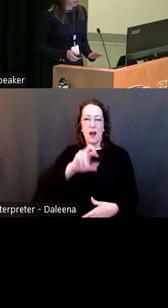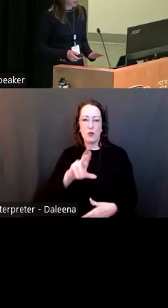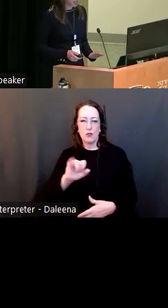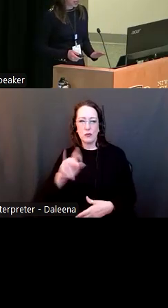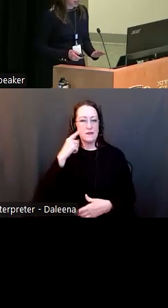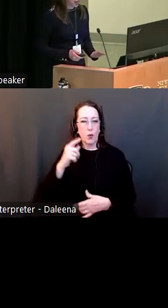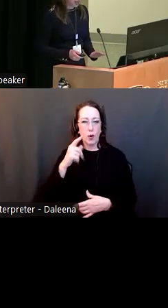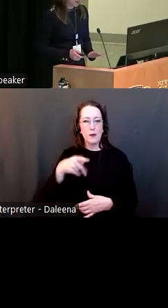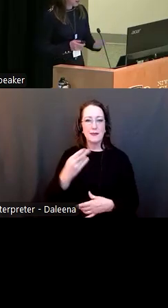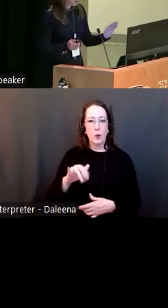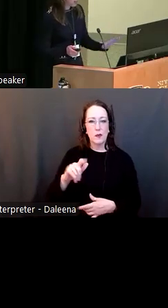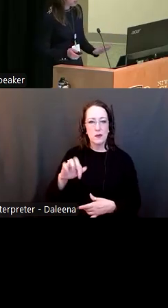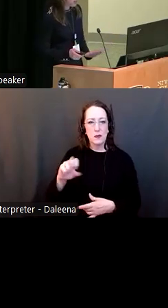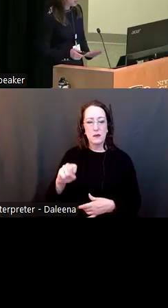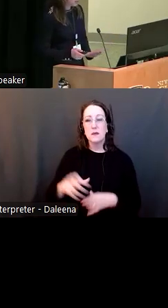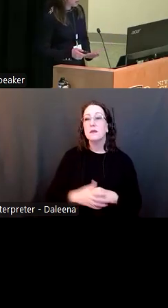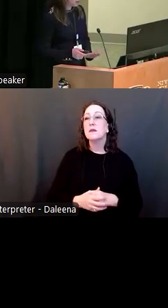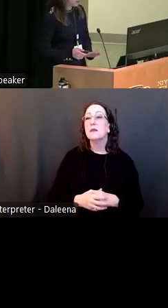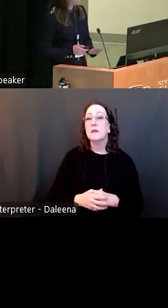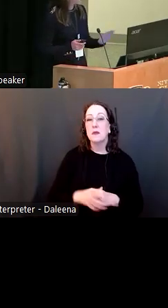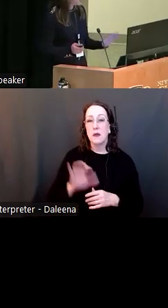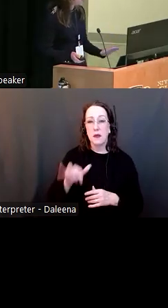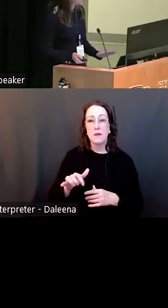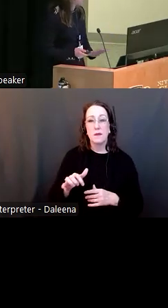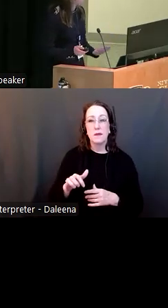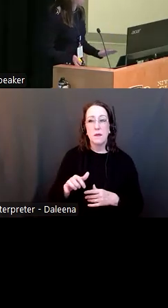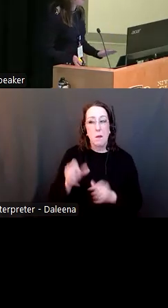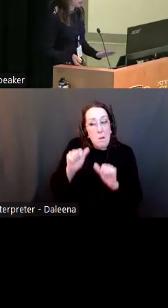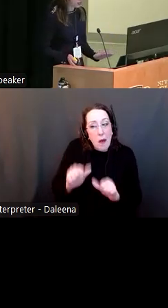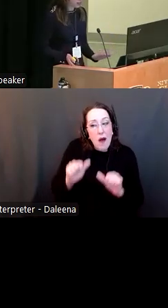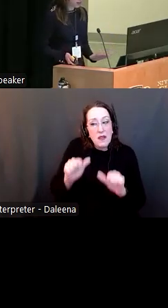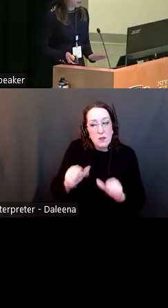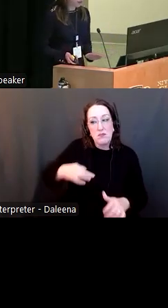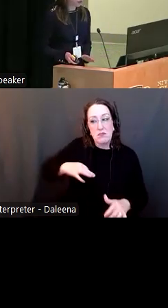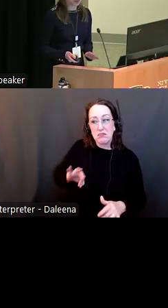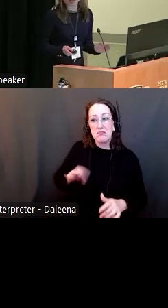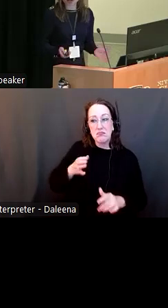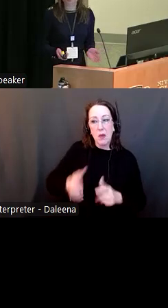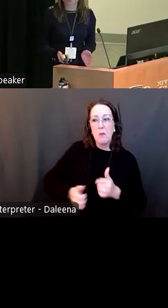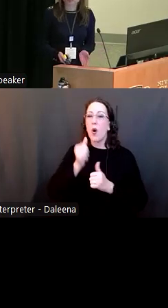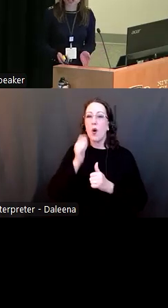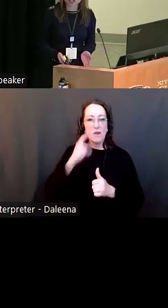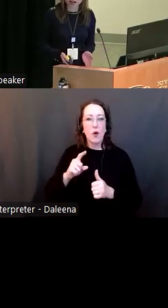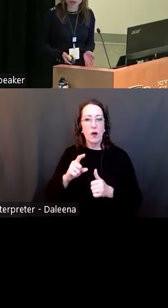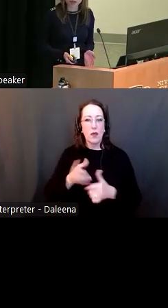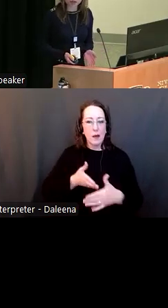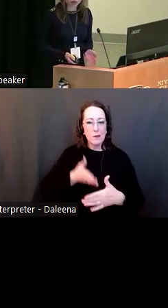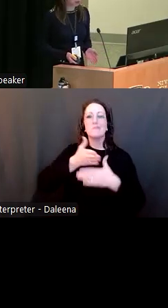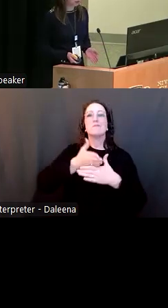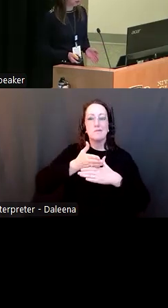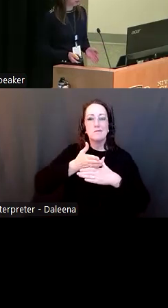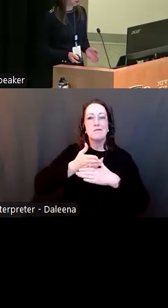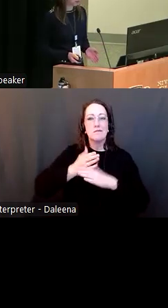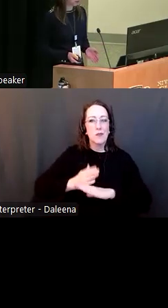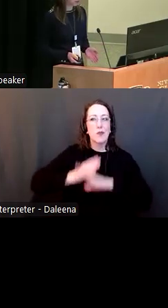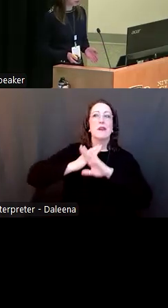psychosis. This population has the potential to benefit the most from psychosis prevention efforts.